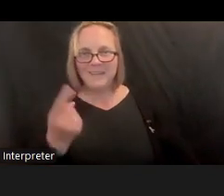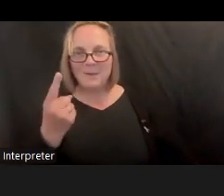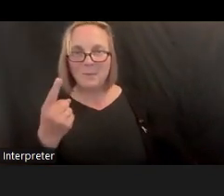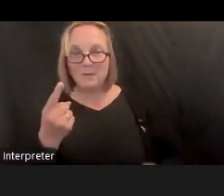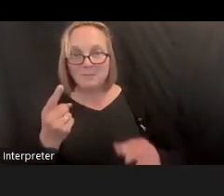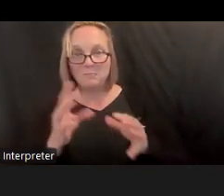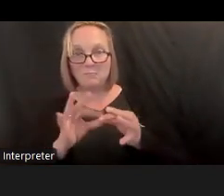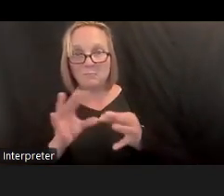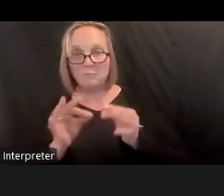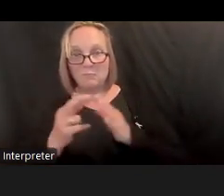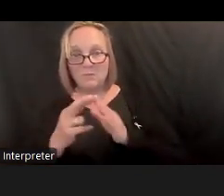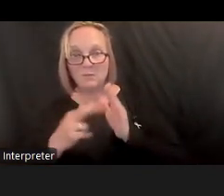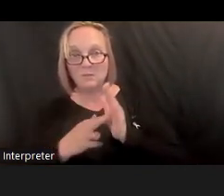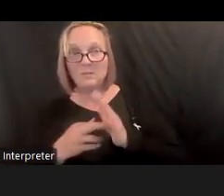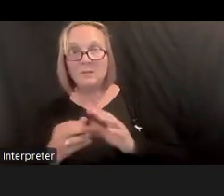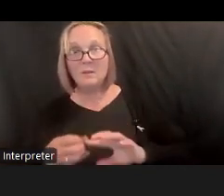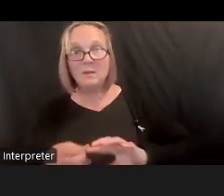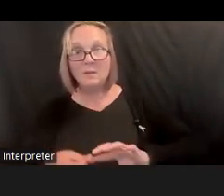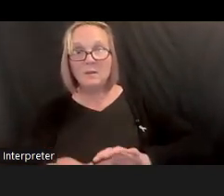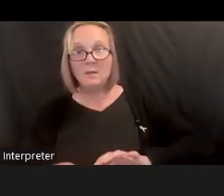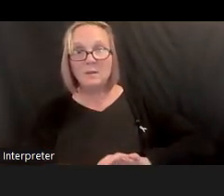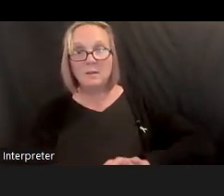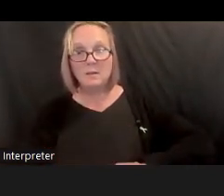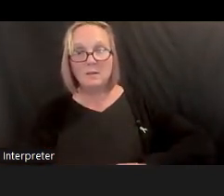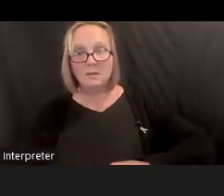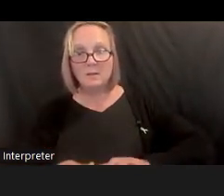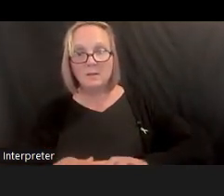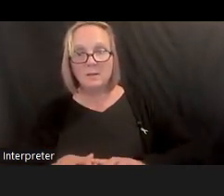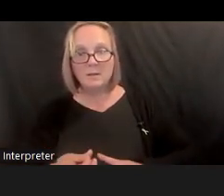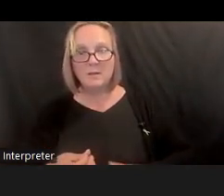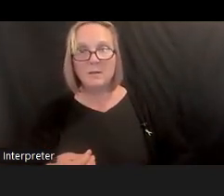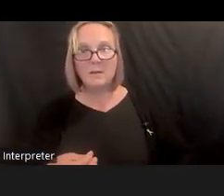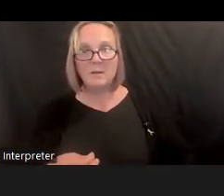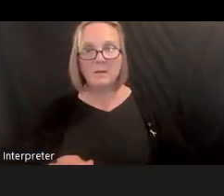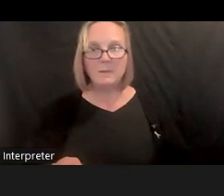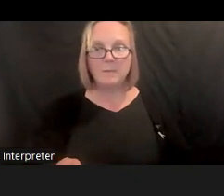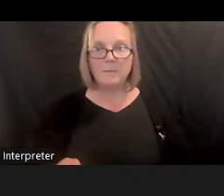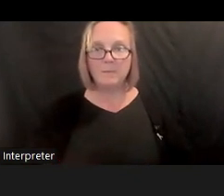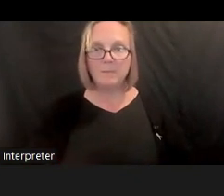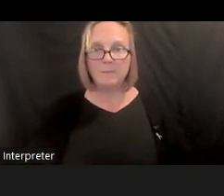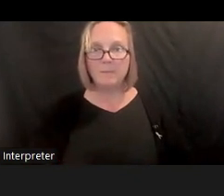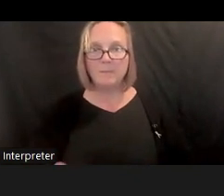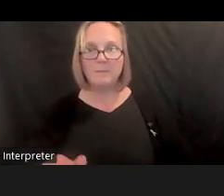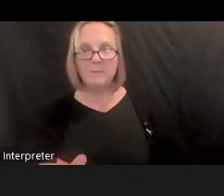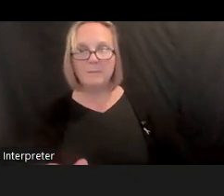It looks like we do have one person with their hand raised. Excellent.